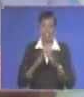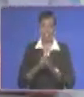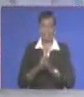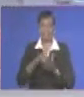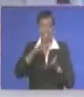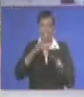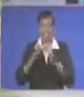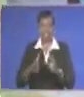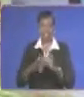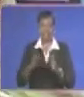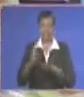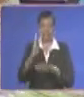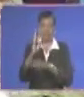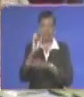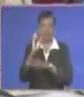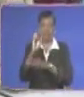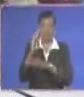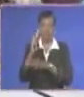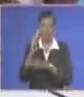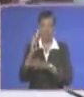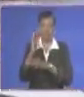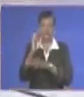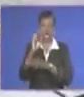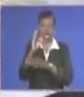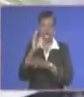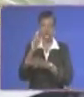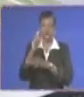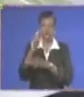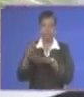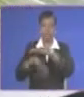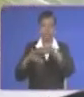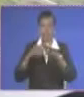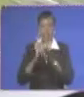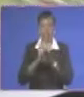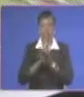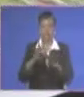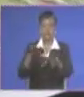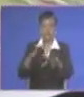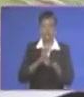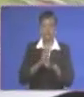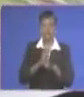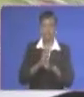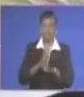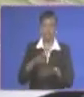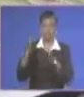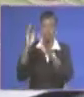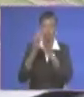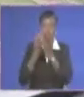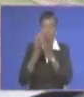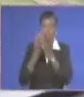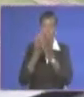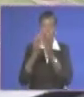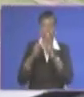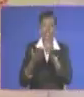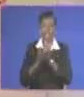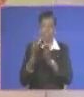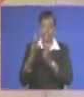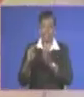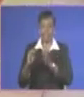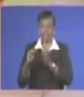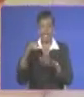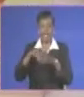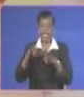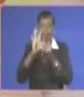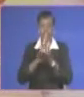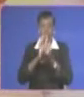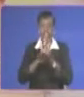students of the Woodcock Primary School receiving 100 books to assist in their education from the Genesis Junkanoo organization. The donation